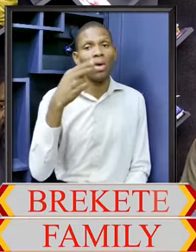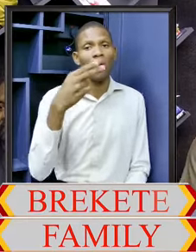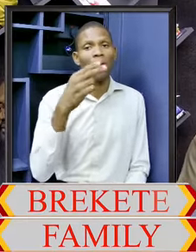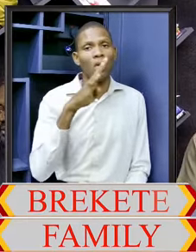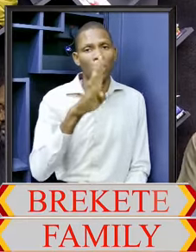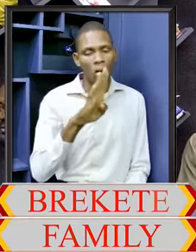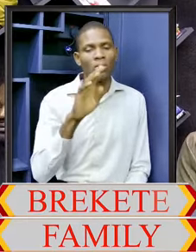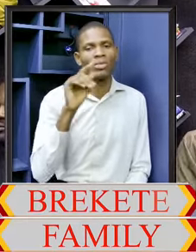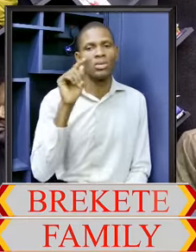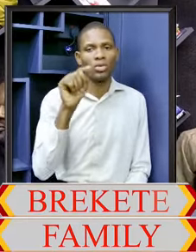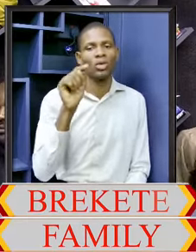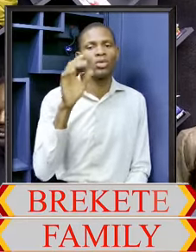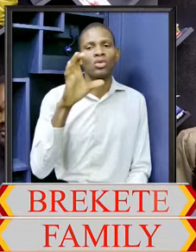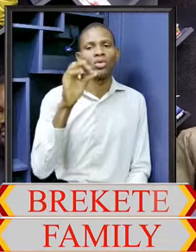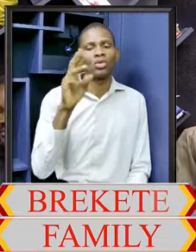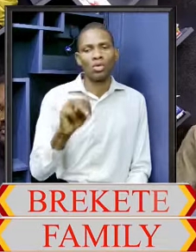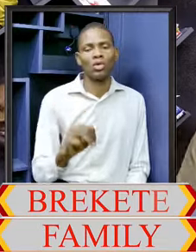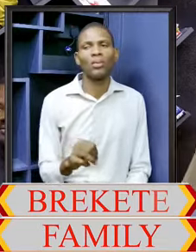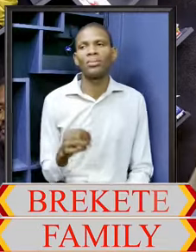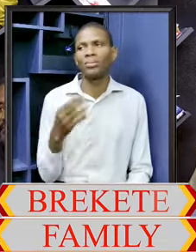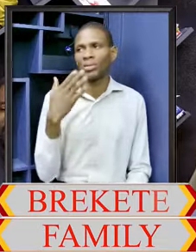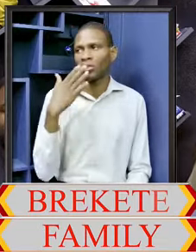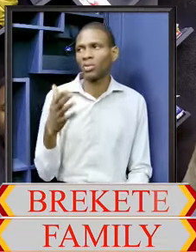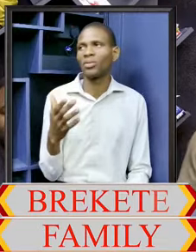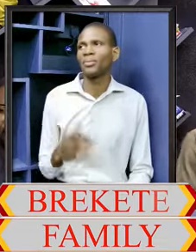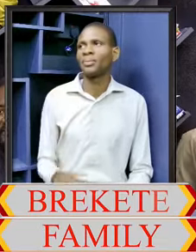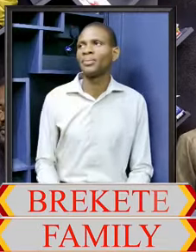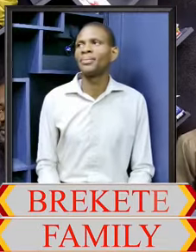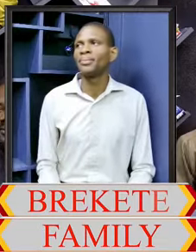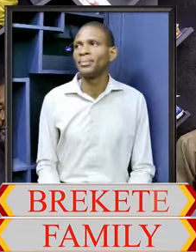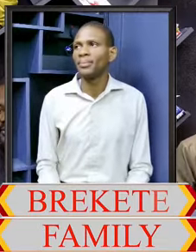NigerianExportersHub.com. Thank you very much. Make we appreciate them.